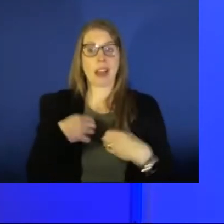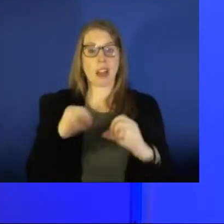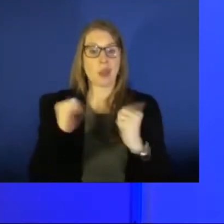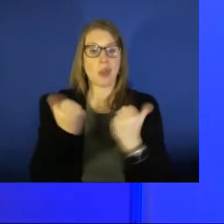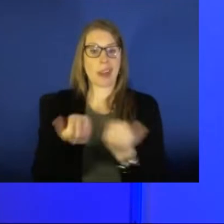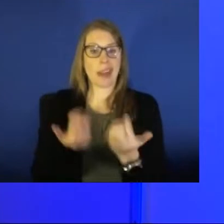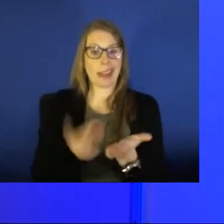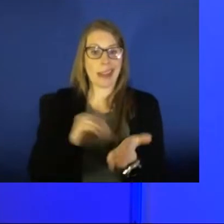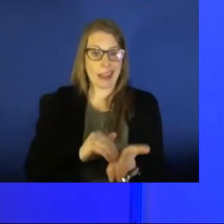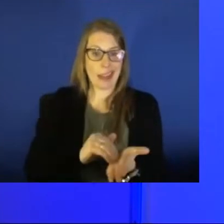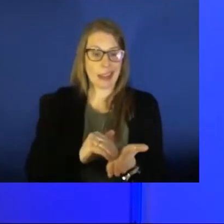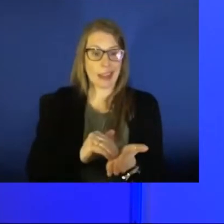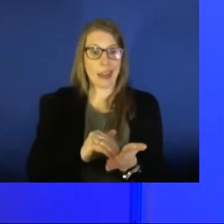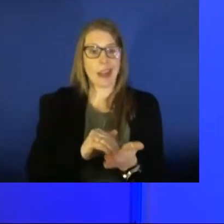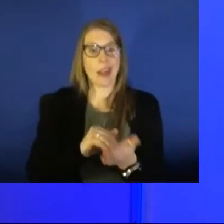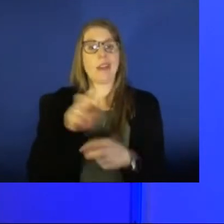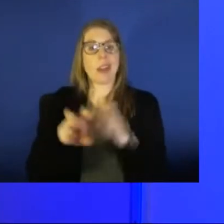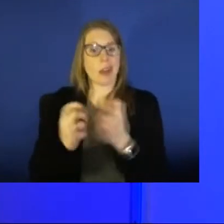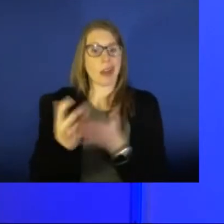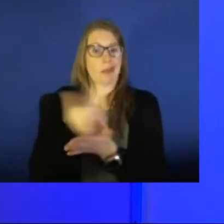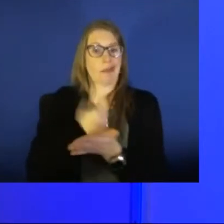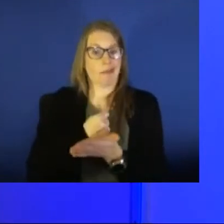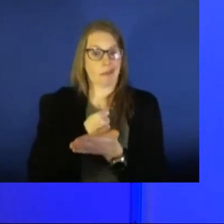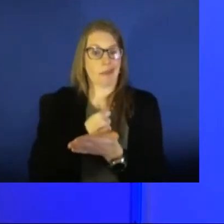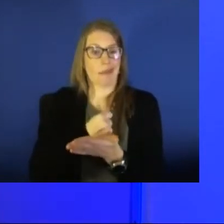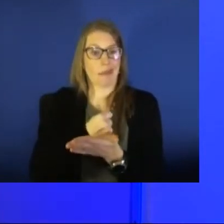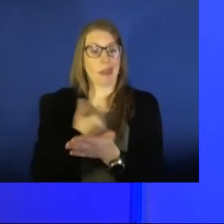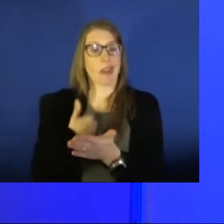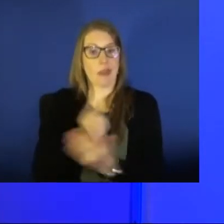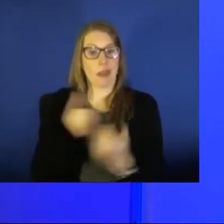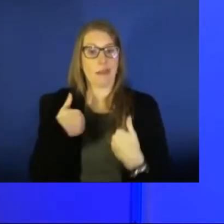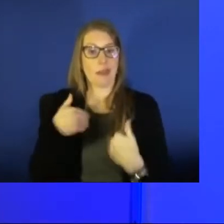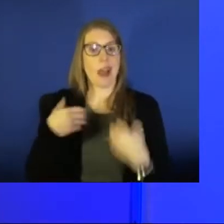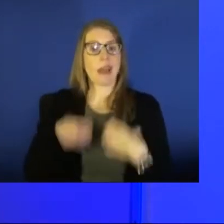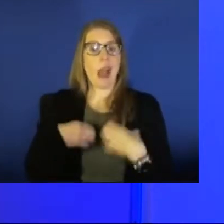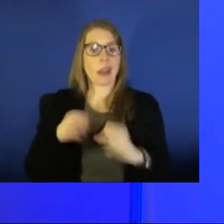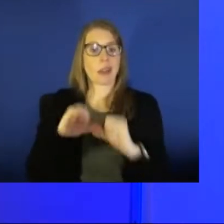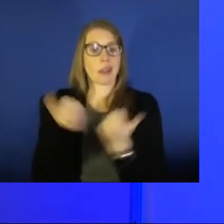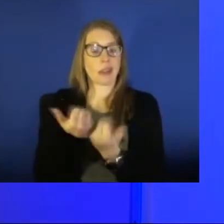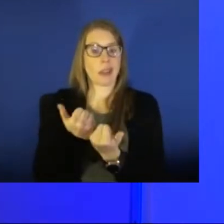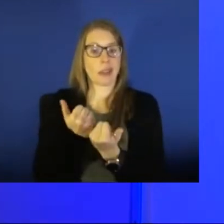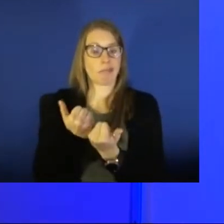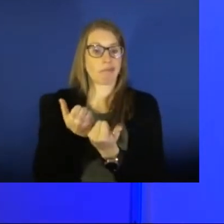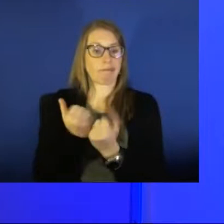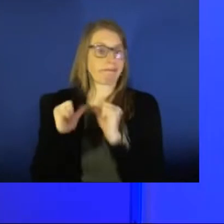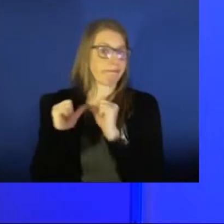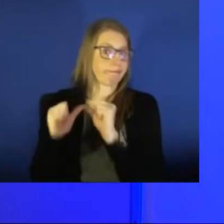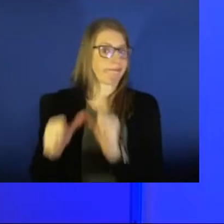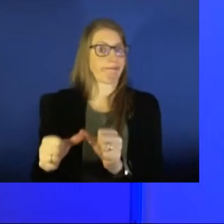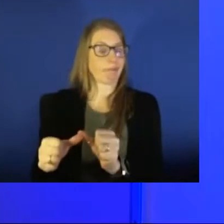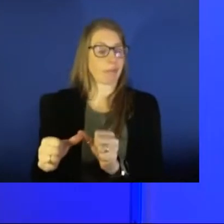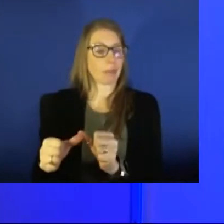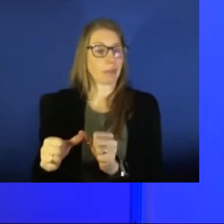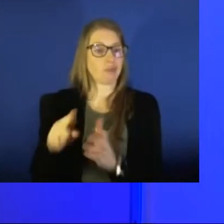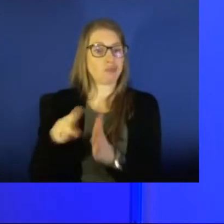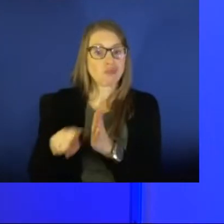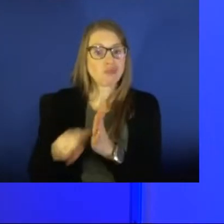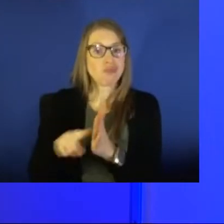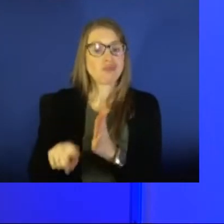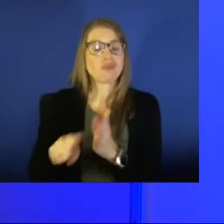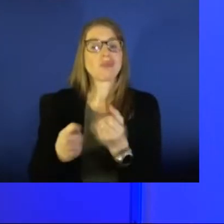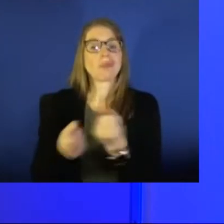of the fundraisers we have. And of course, the Lung Association's long-standing and for research,